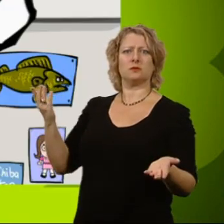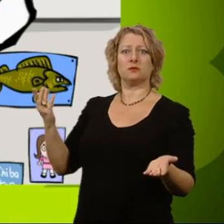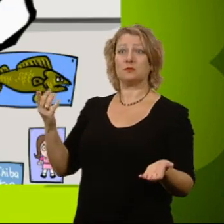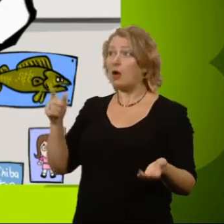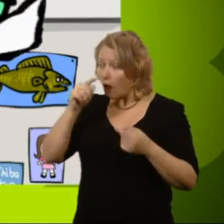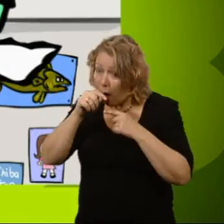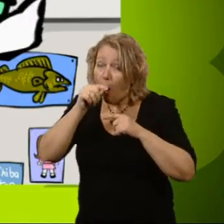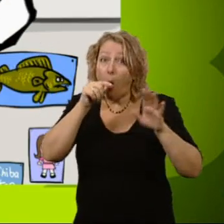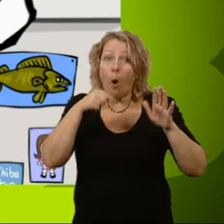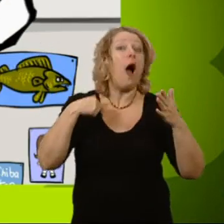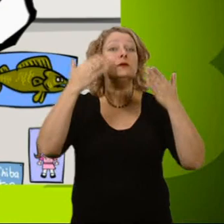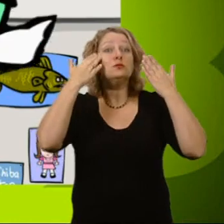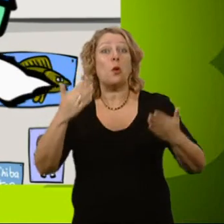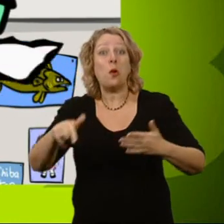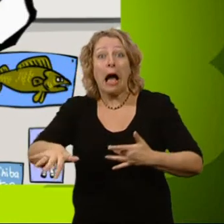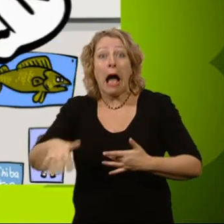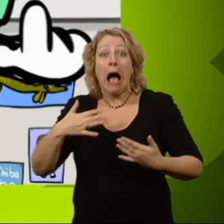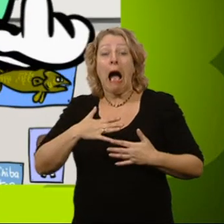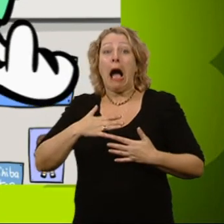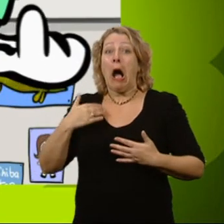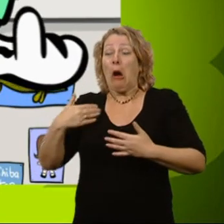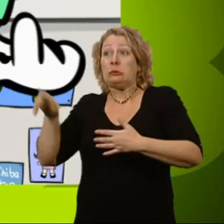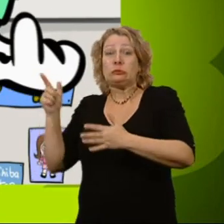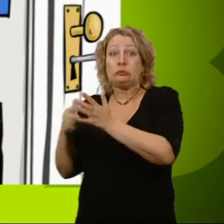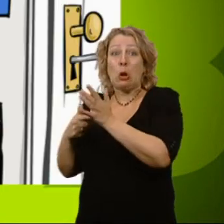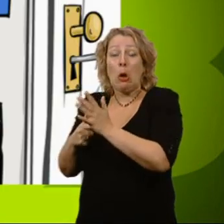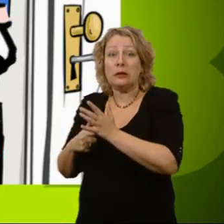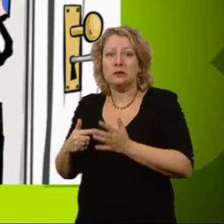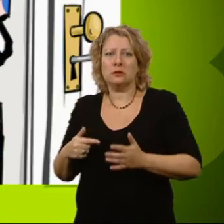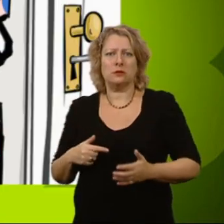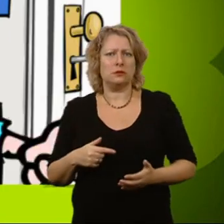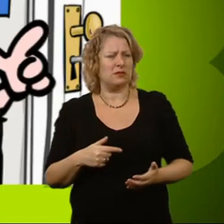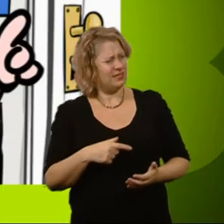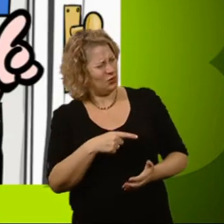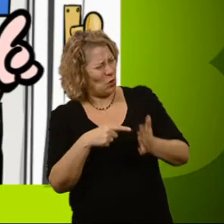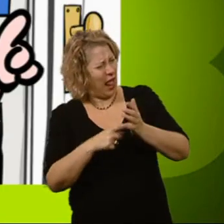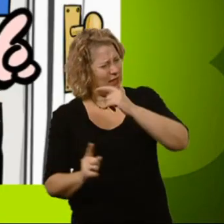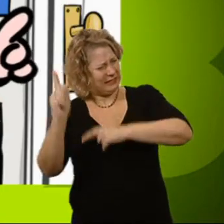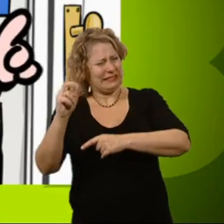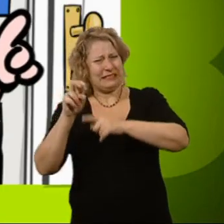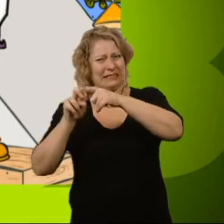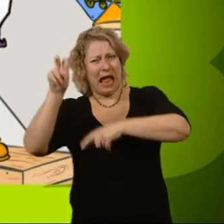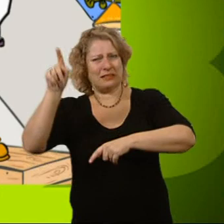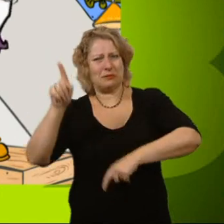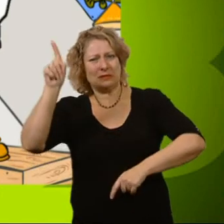Oh, sorry, I didn't know you were in here. I was going to the loo. Oh, the toilet's at the top of the